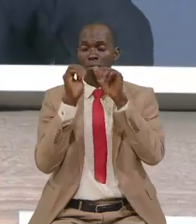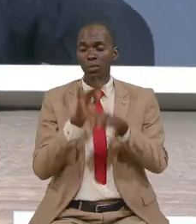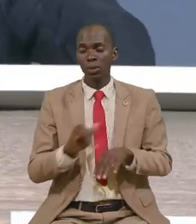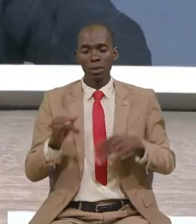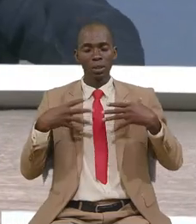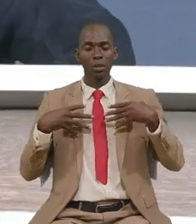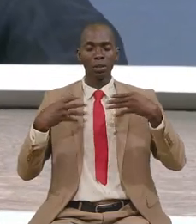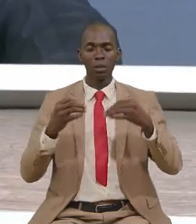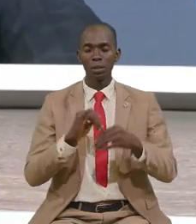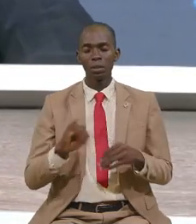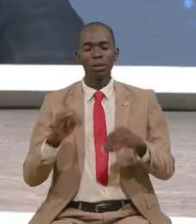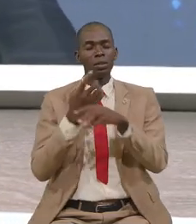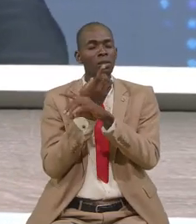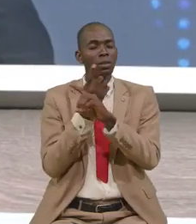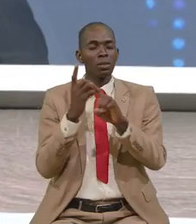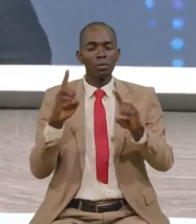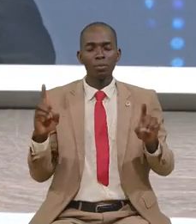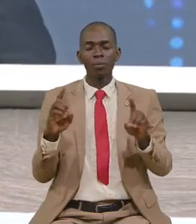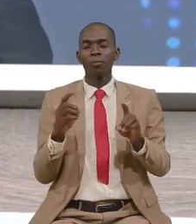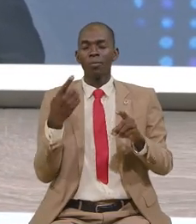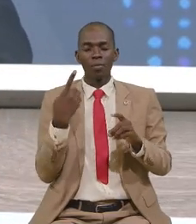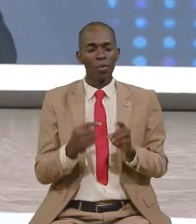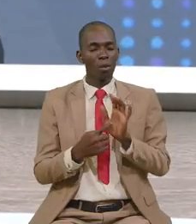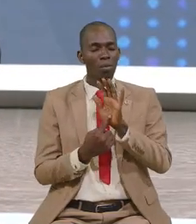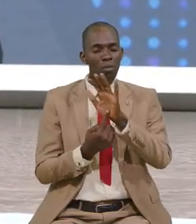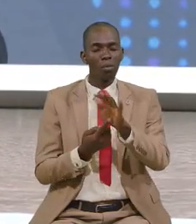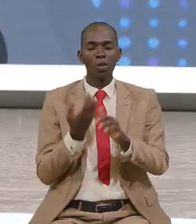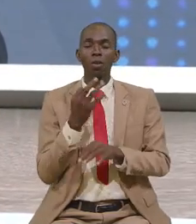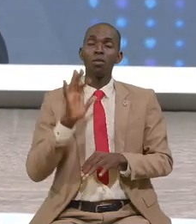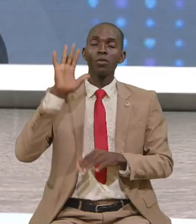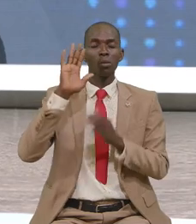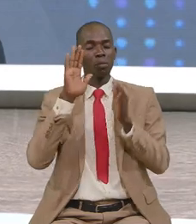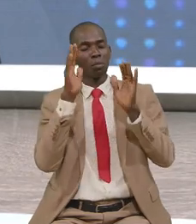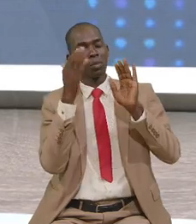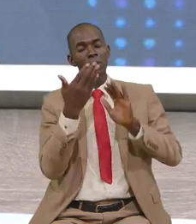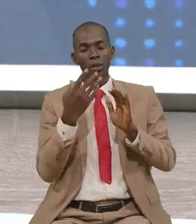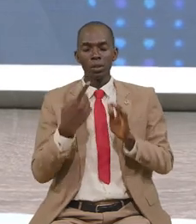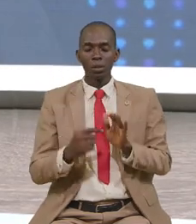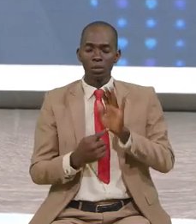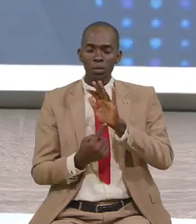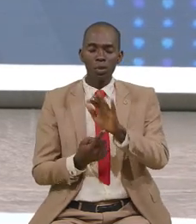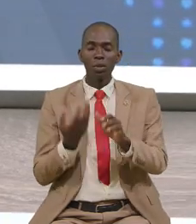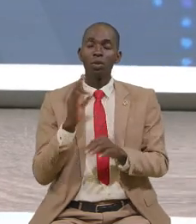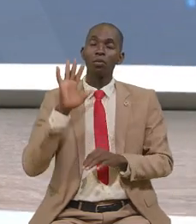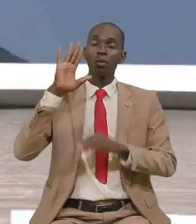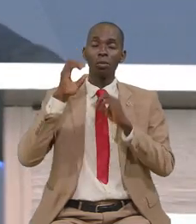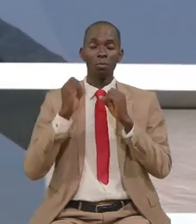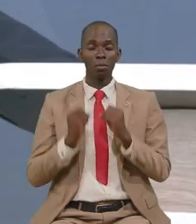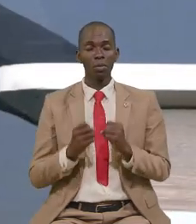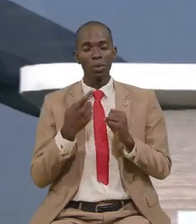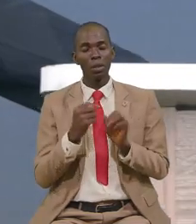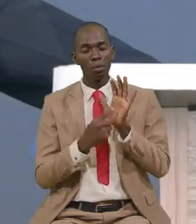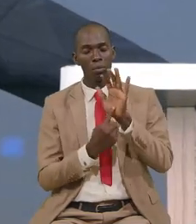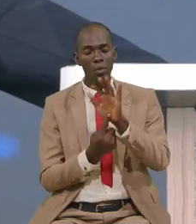healing, deliverance, the manifestation of your presence, manifestation of your power, manifestation of